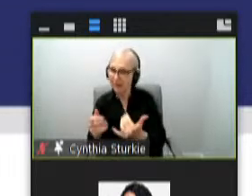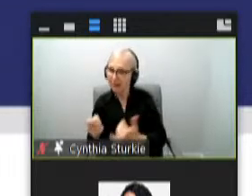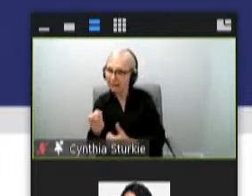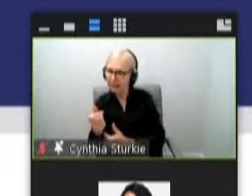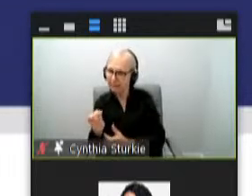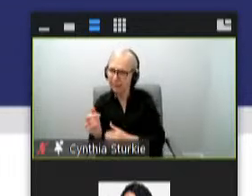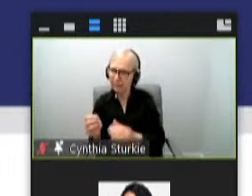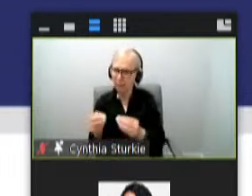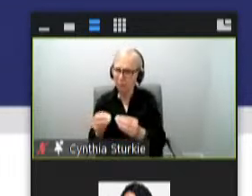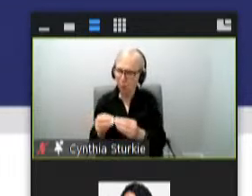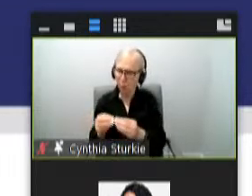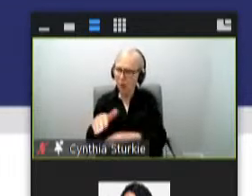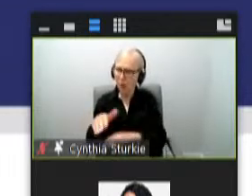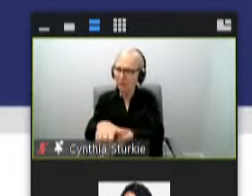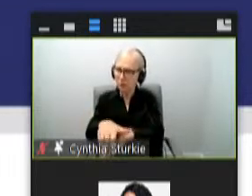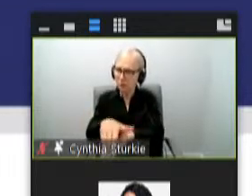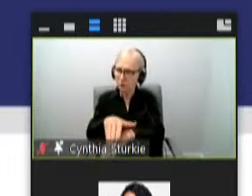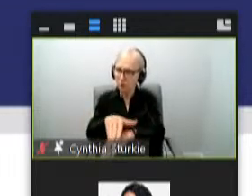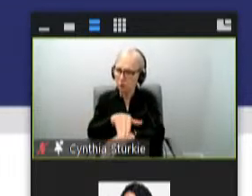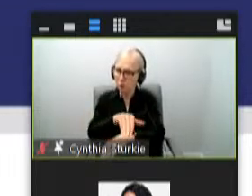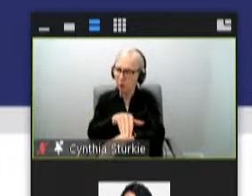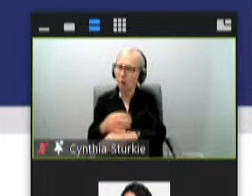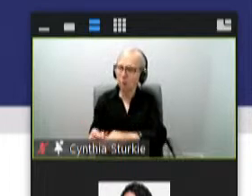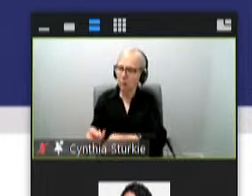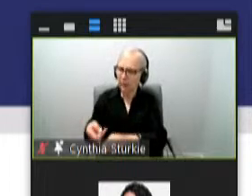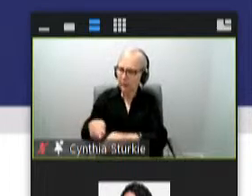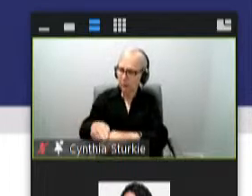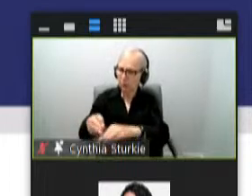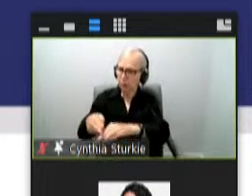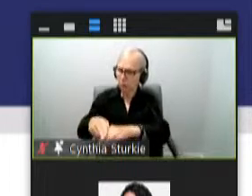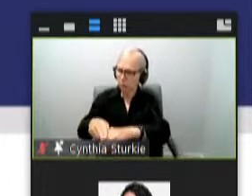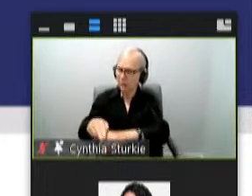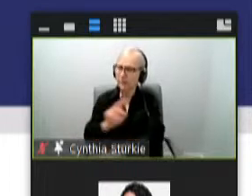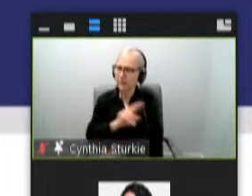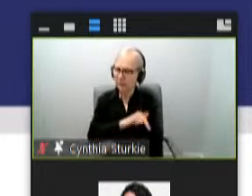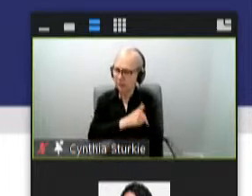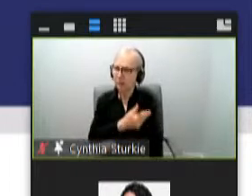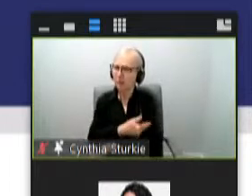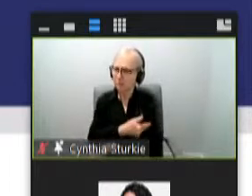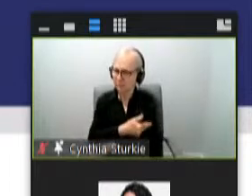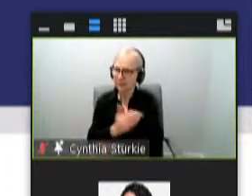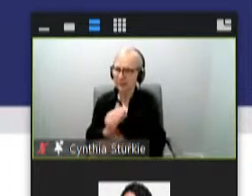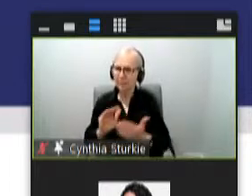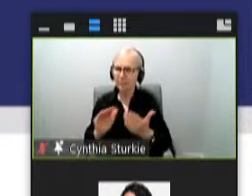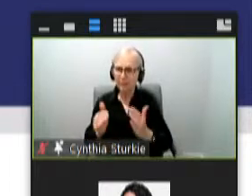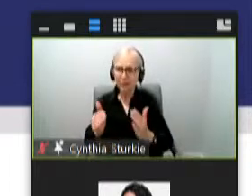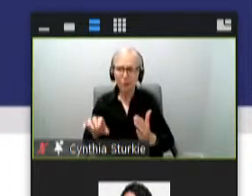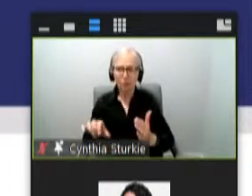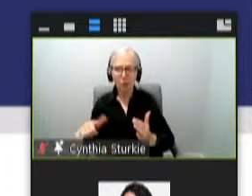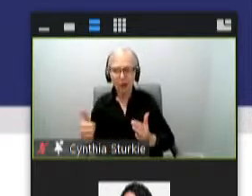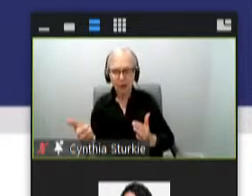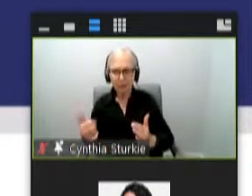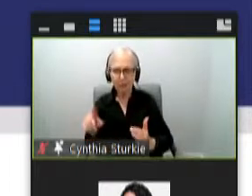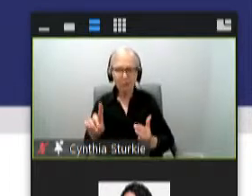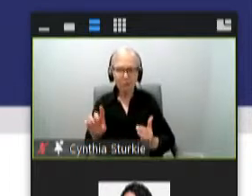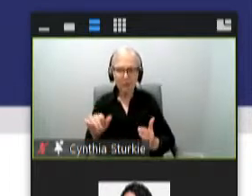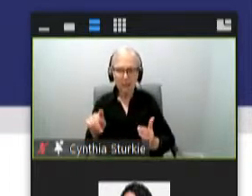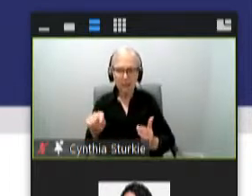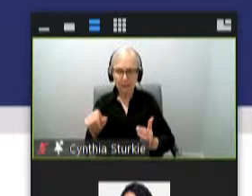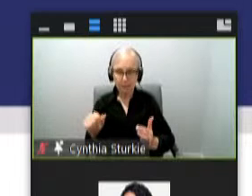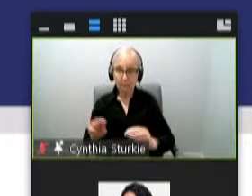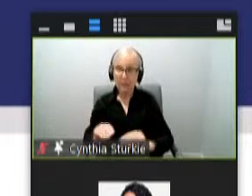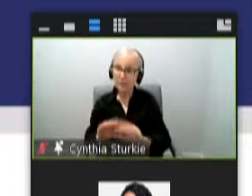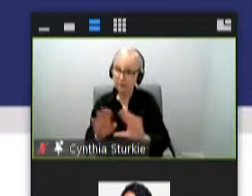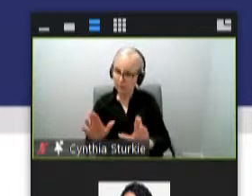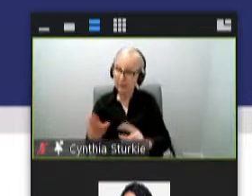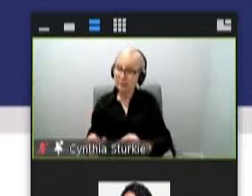of a gradual increase here in hospitalization numbers compared to some of our other indicators, but we do see that clear increase up to